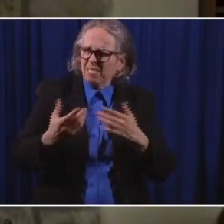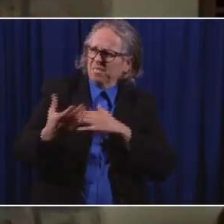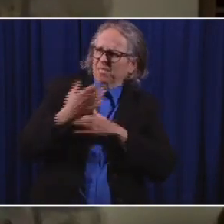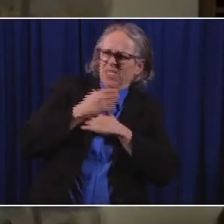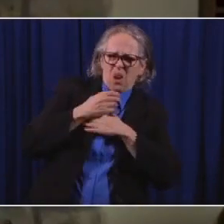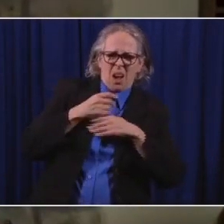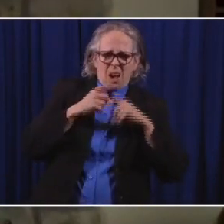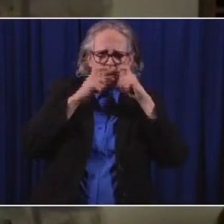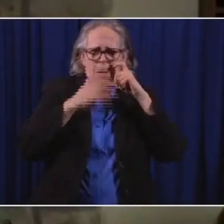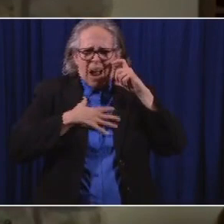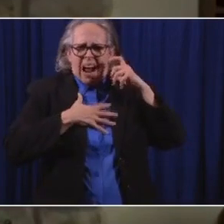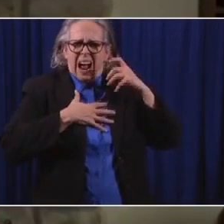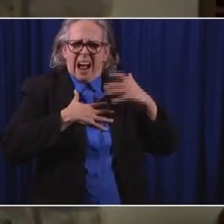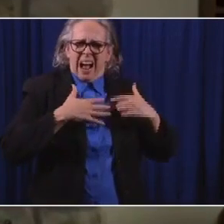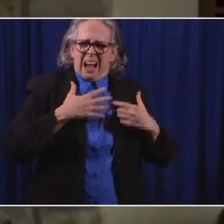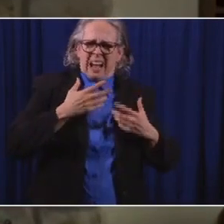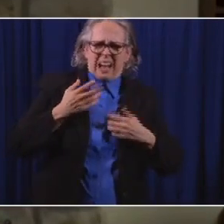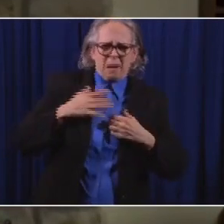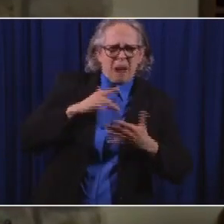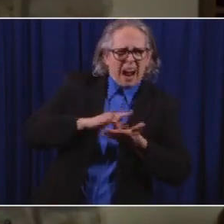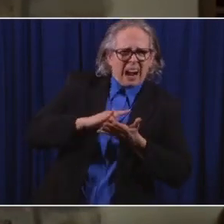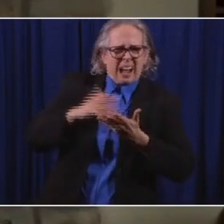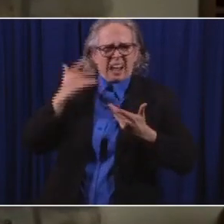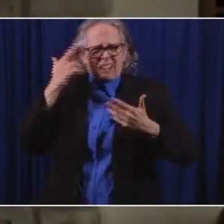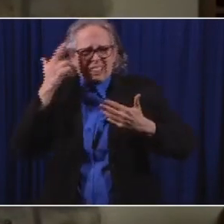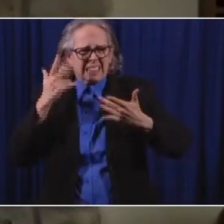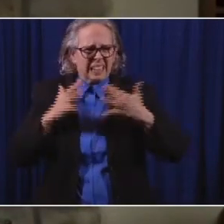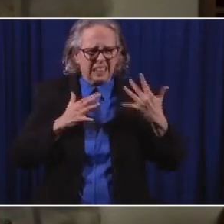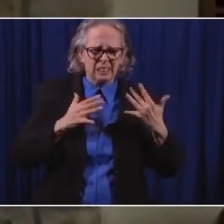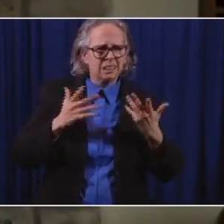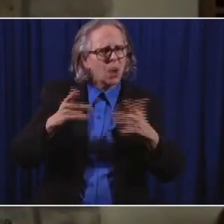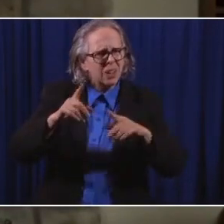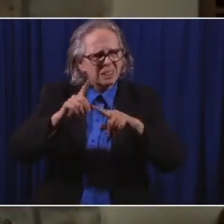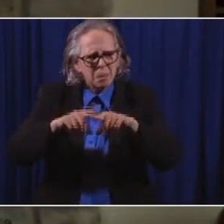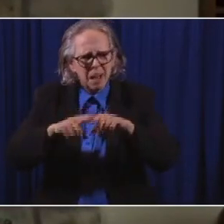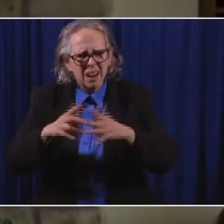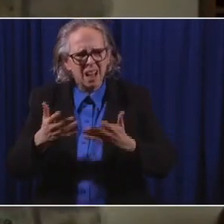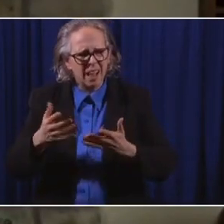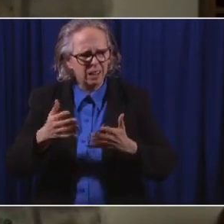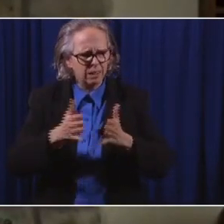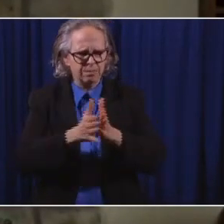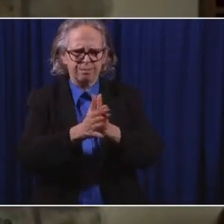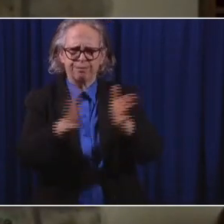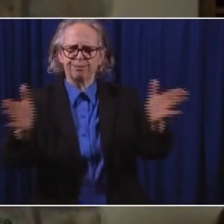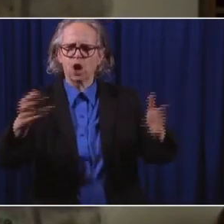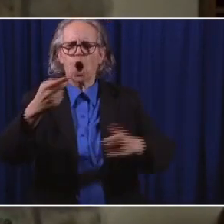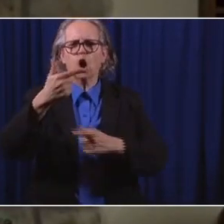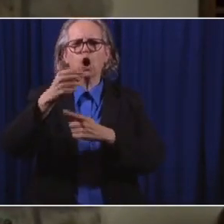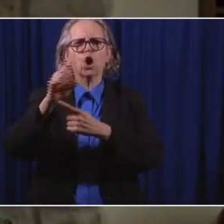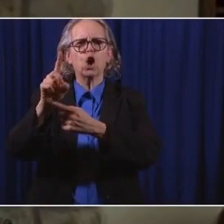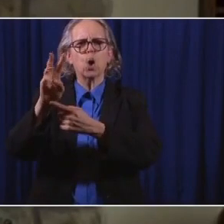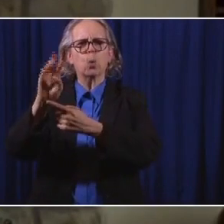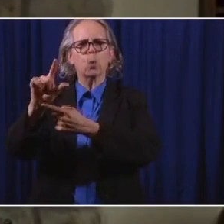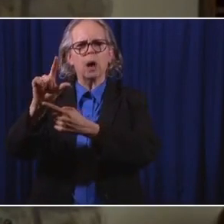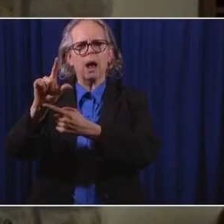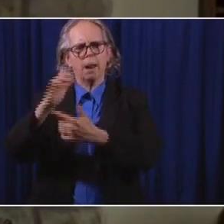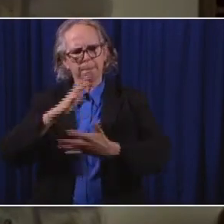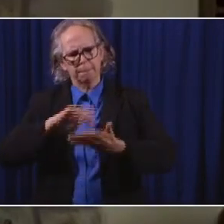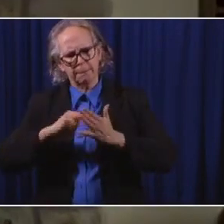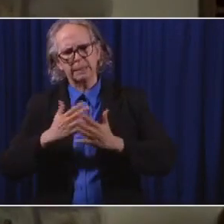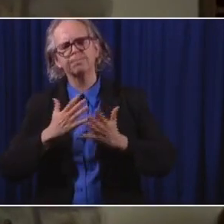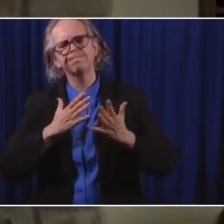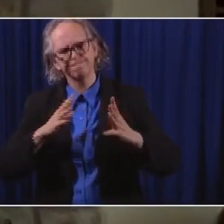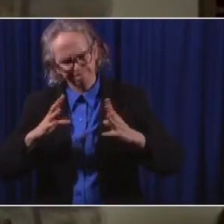we rely on the goodwill of the people of the state of Ohio, as we rely, frankly, on them for